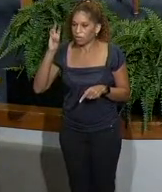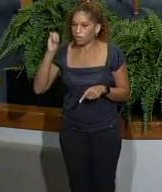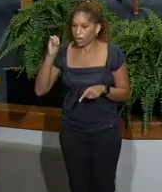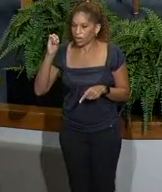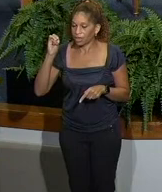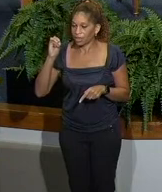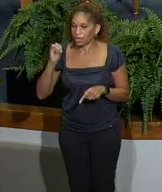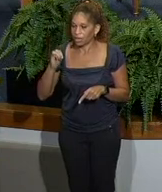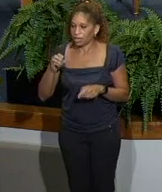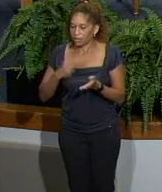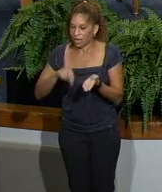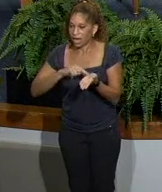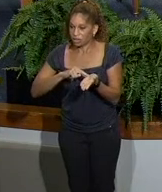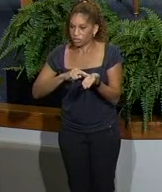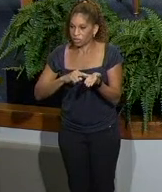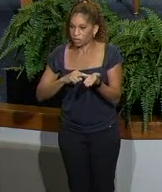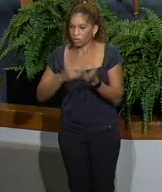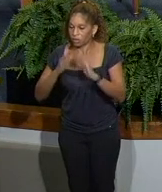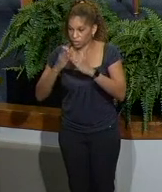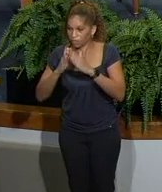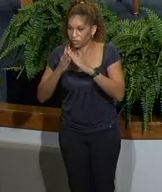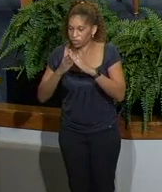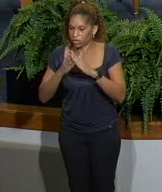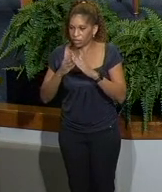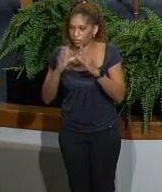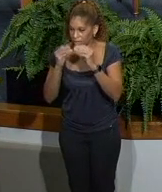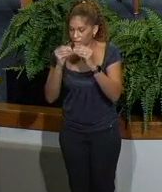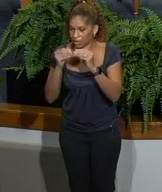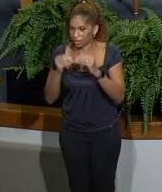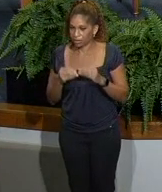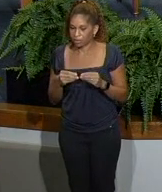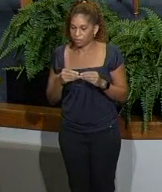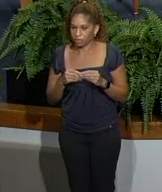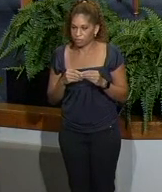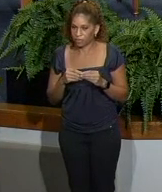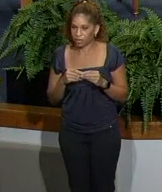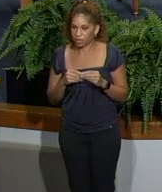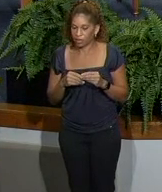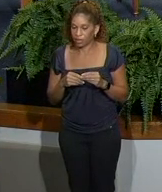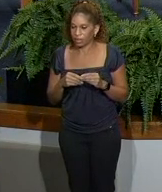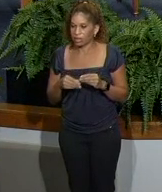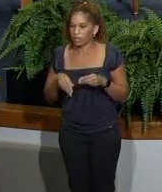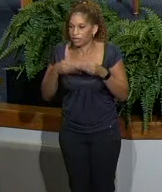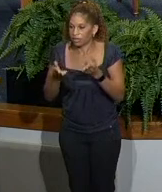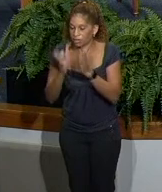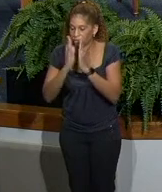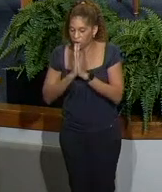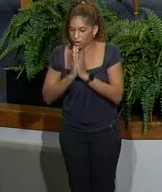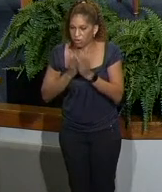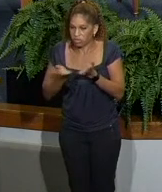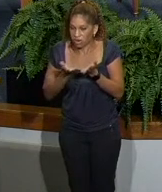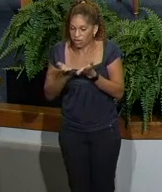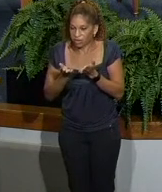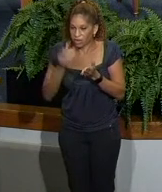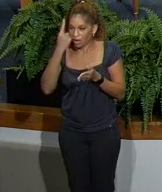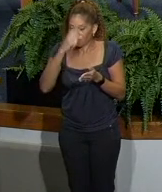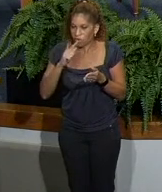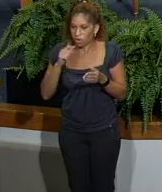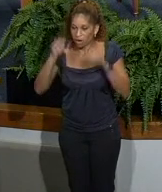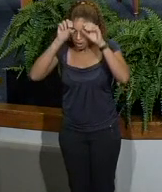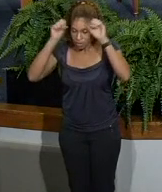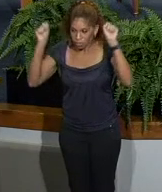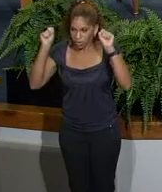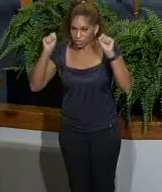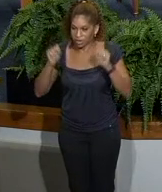2001, he delivered the homily for the 59th inaugural prayer service for President Joe Biden and Vice President